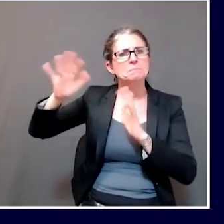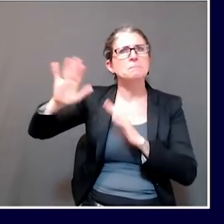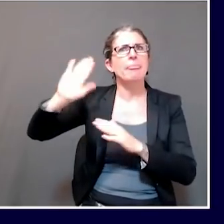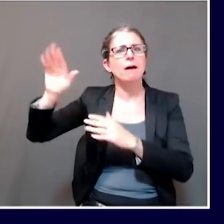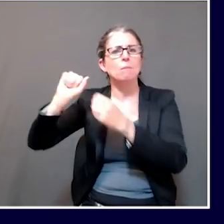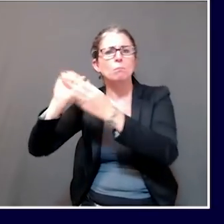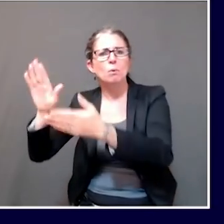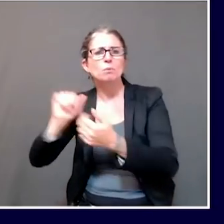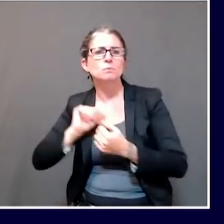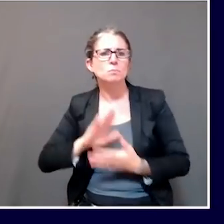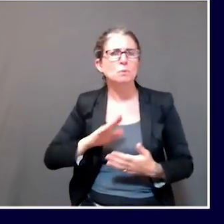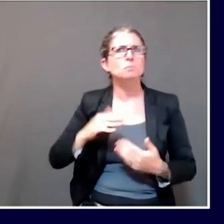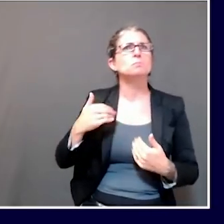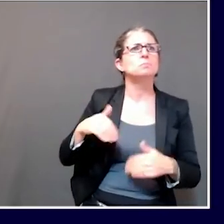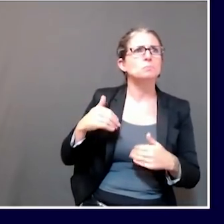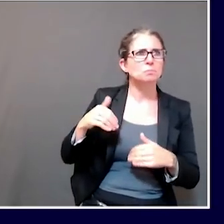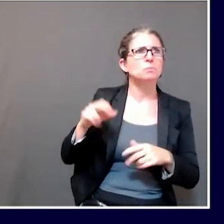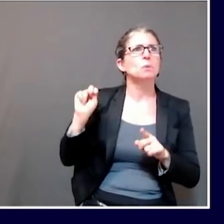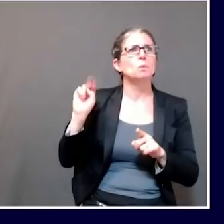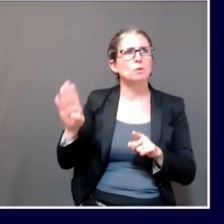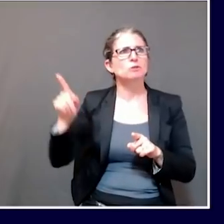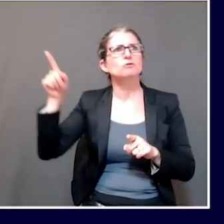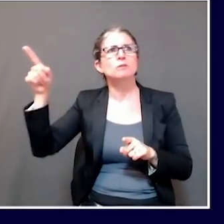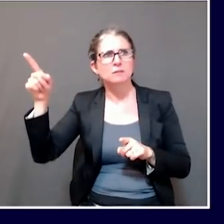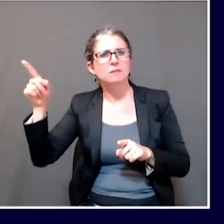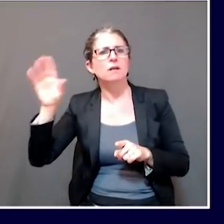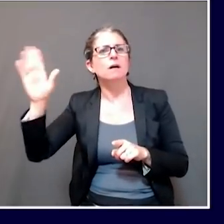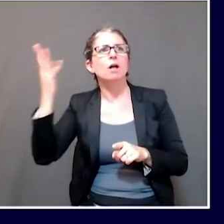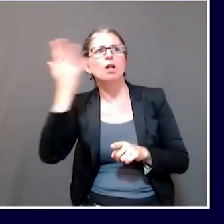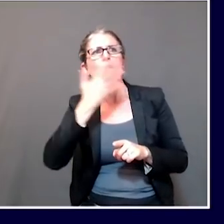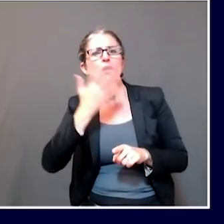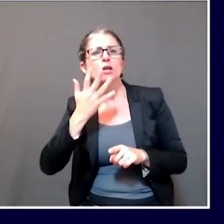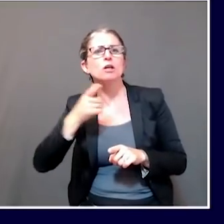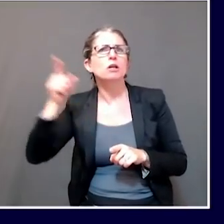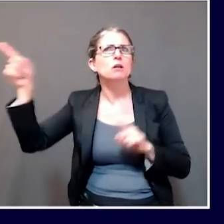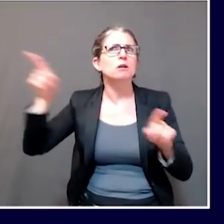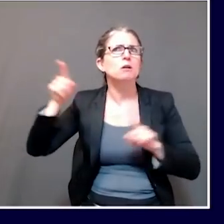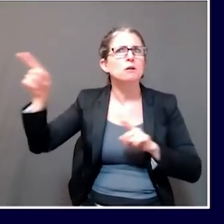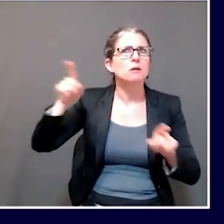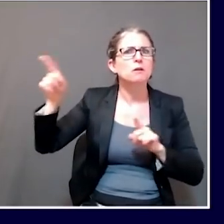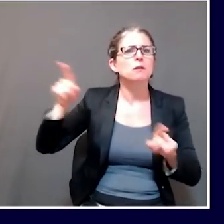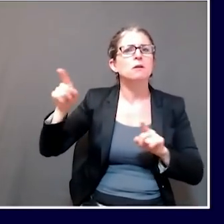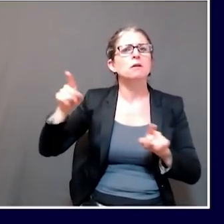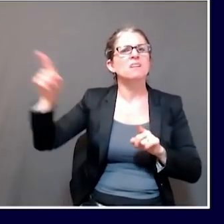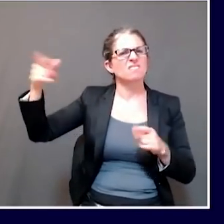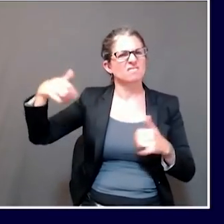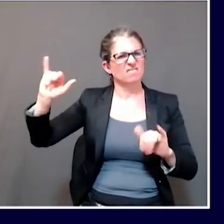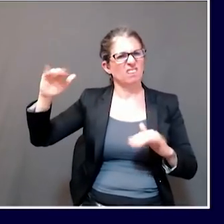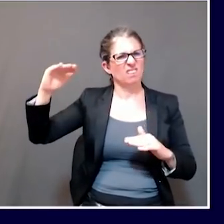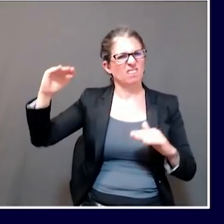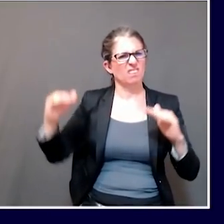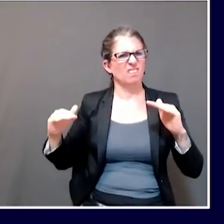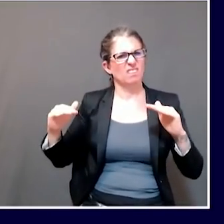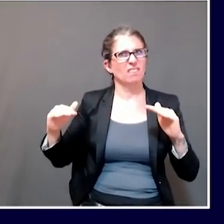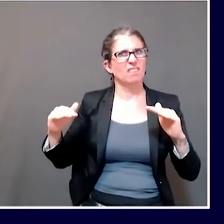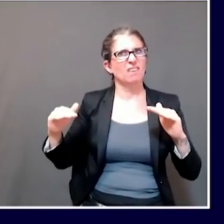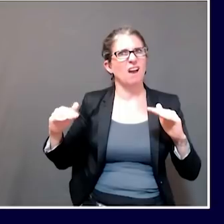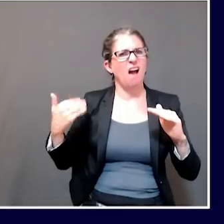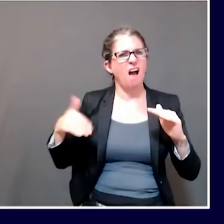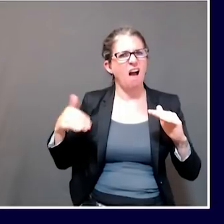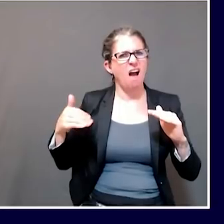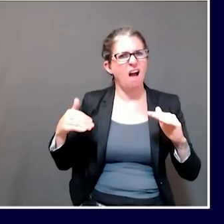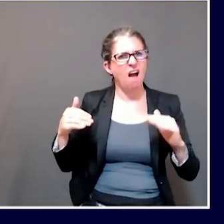what the difference is there. And I know one, you know, area that was a difference was that New Brunswick instituted